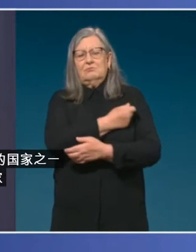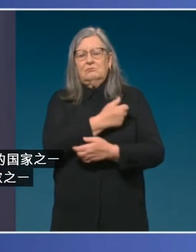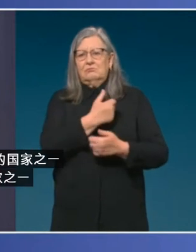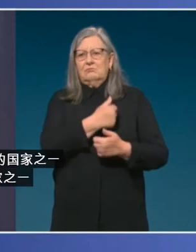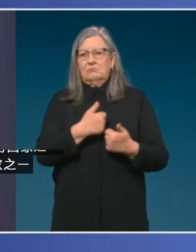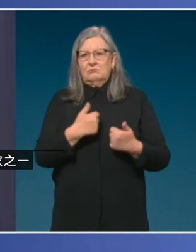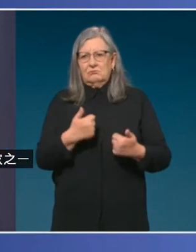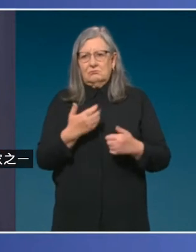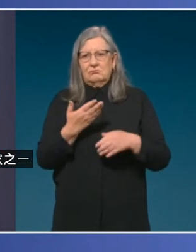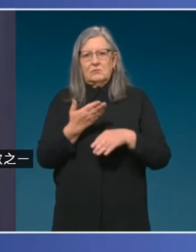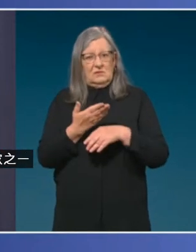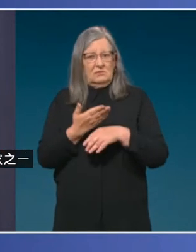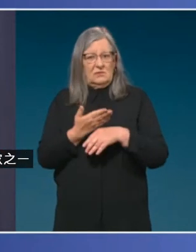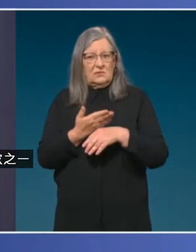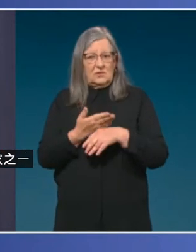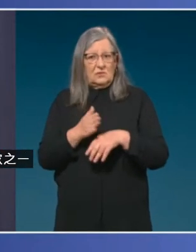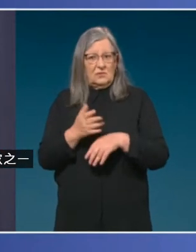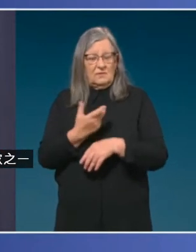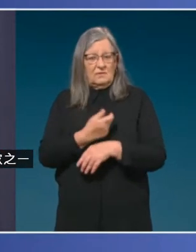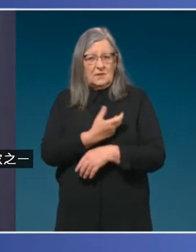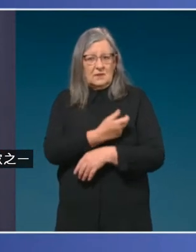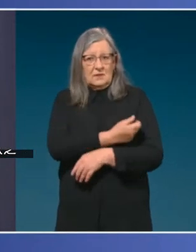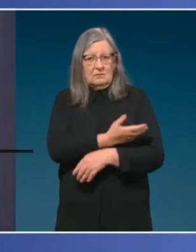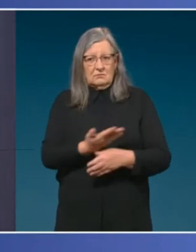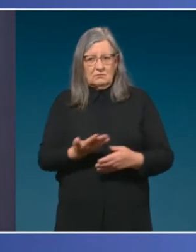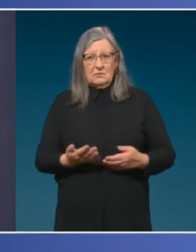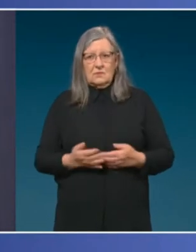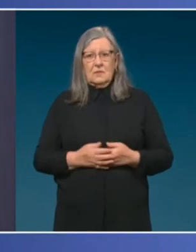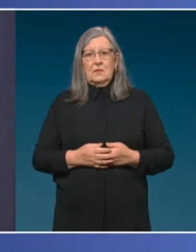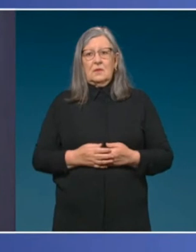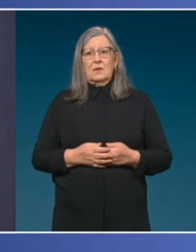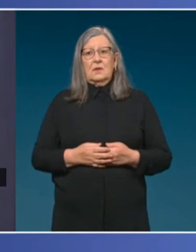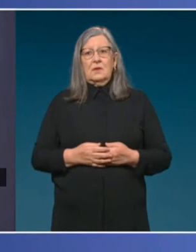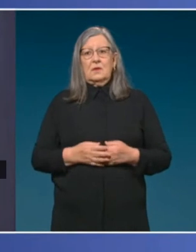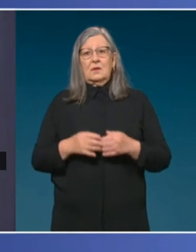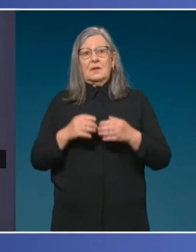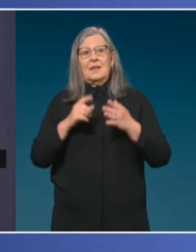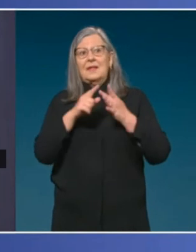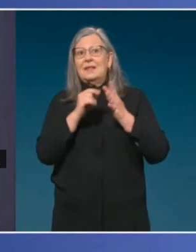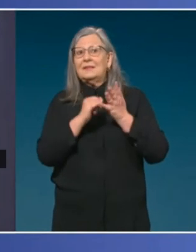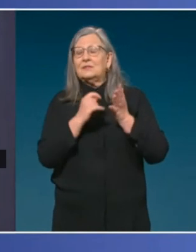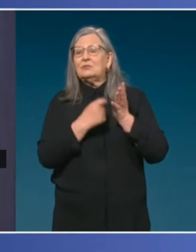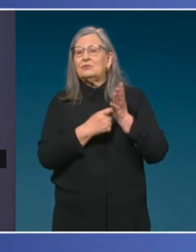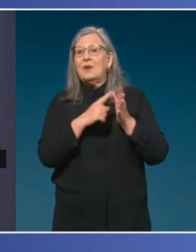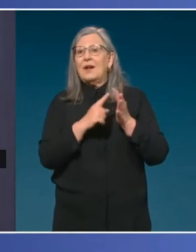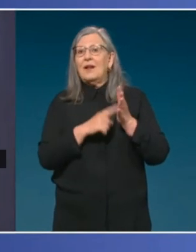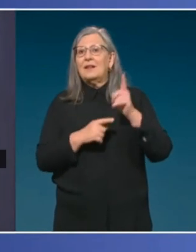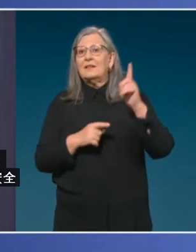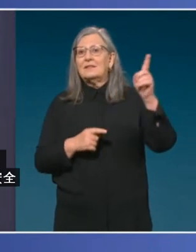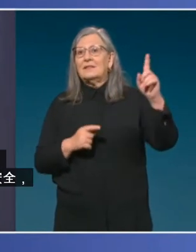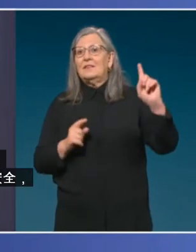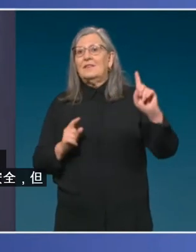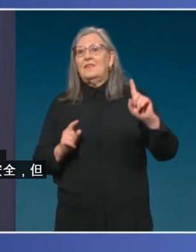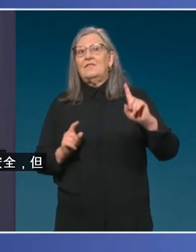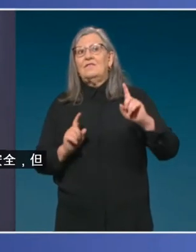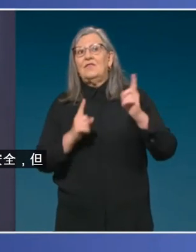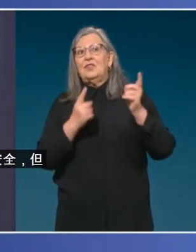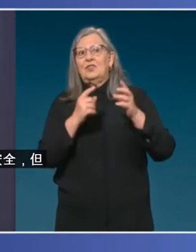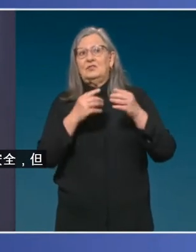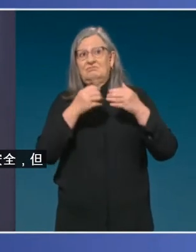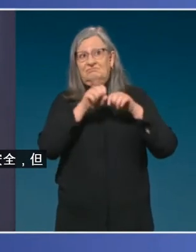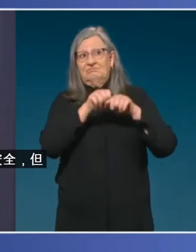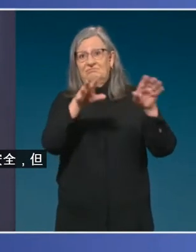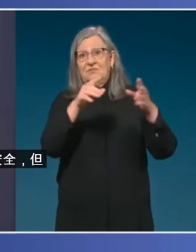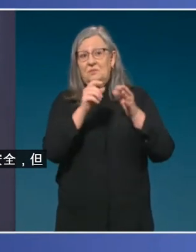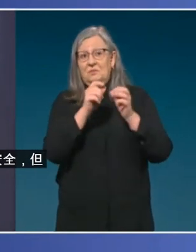a whole-of-nation booster program after Israel, and with one of the lowest rates of loss of life. So our job is to keep us safe, but to do it